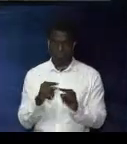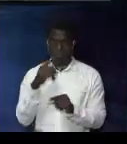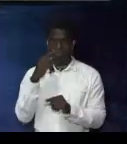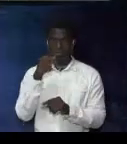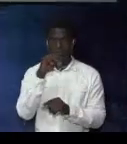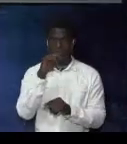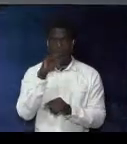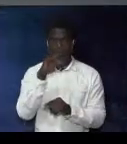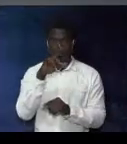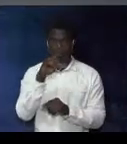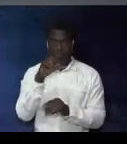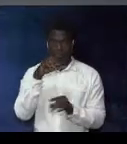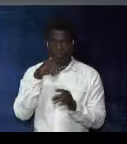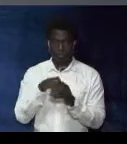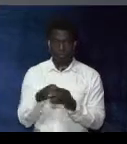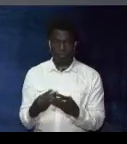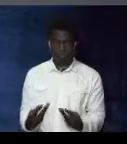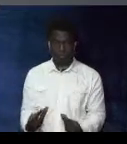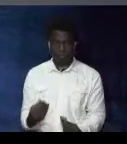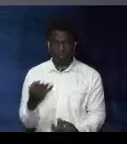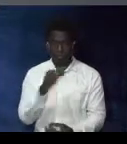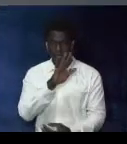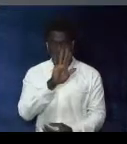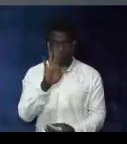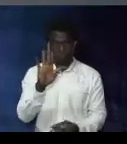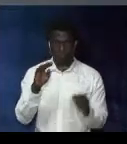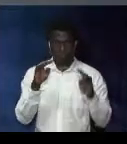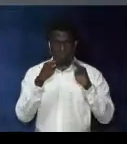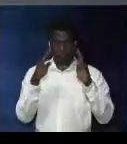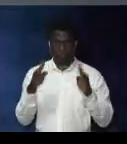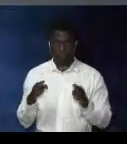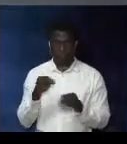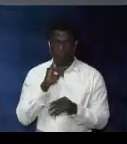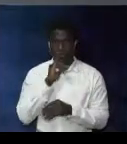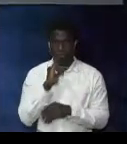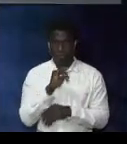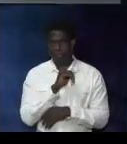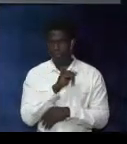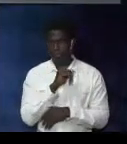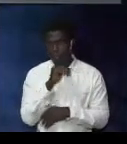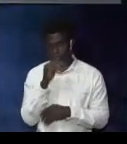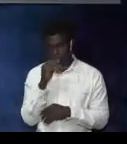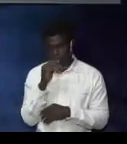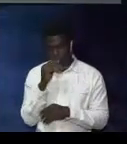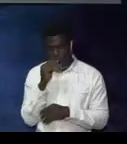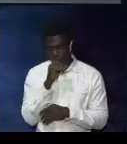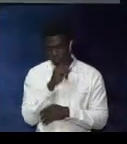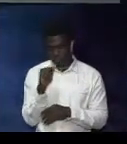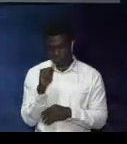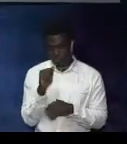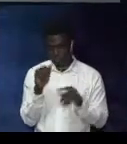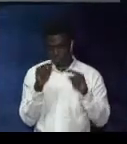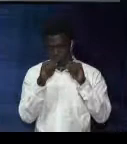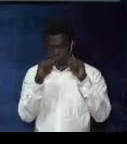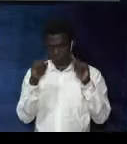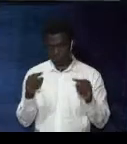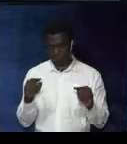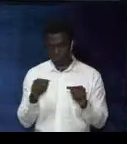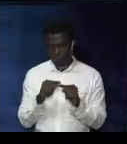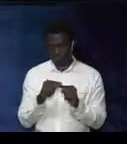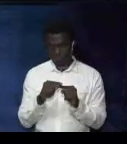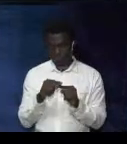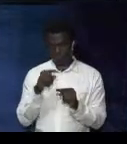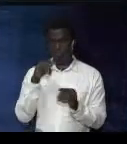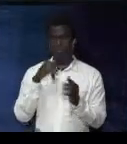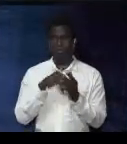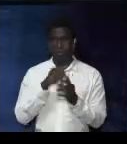the floor on the floor of your house is usually, in most cases, a square. So squares are all